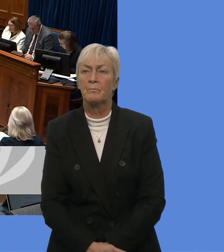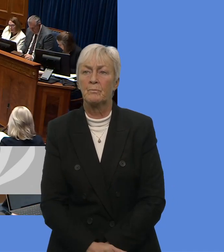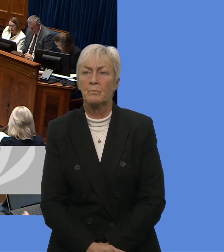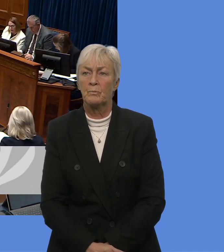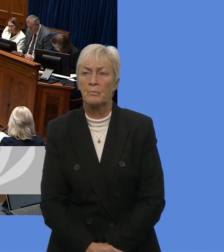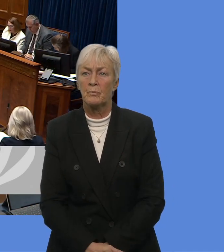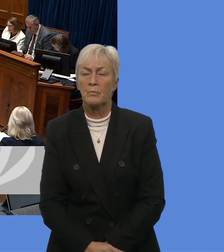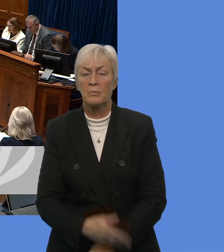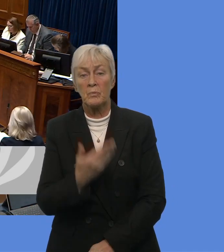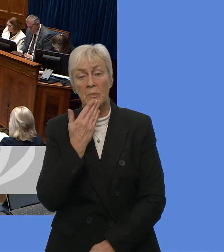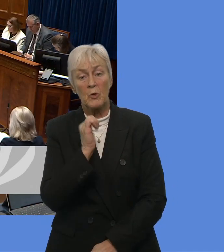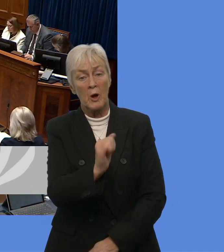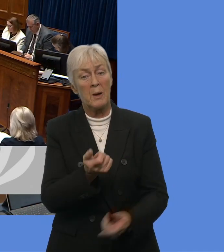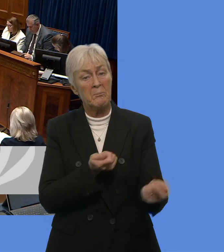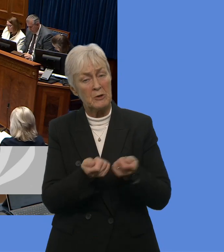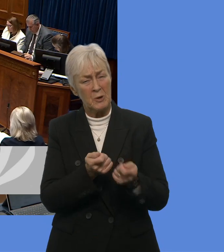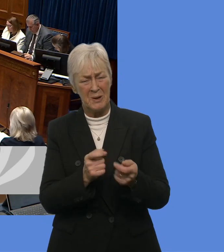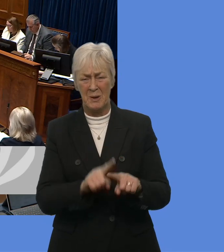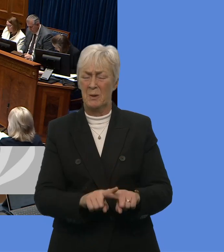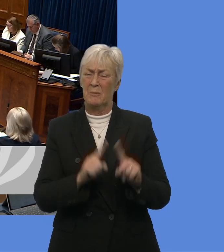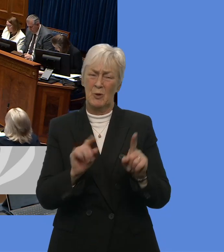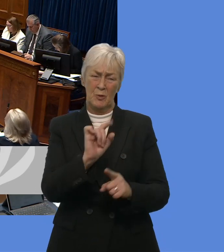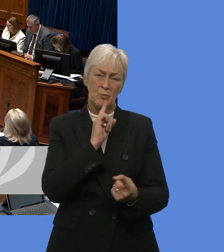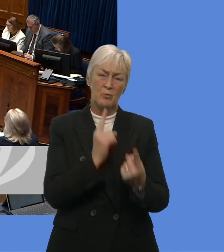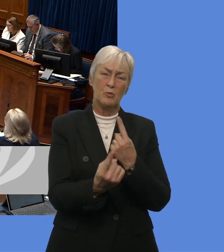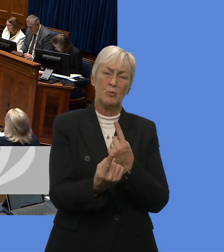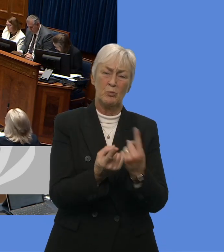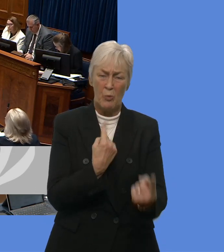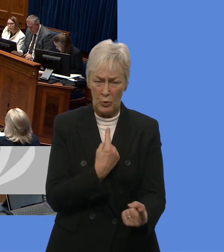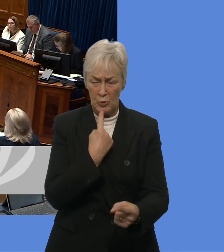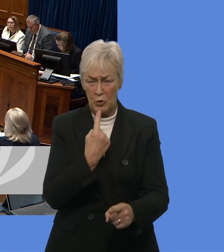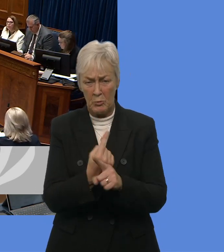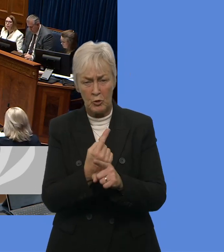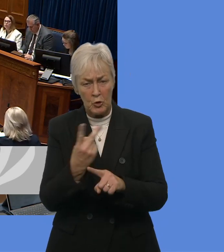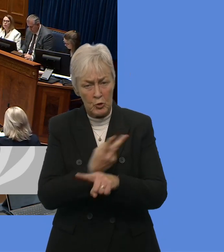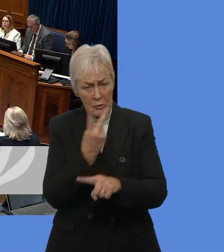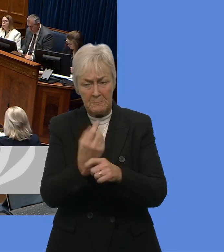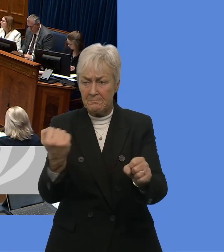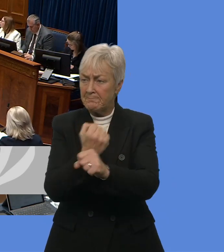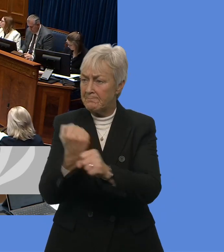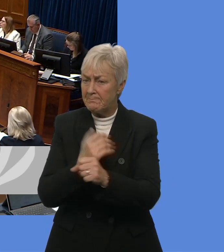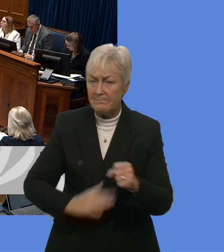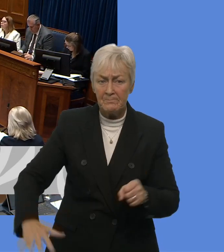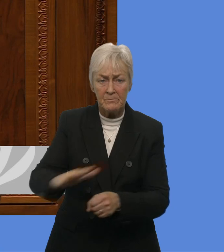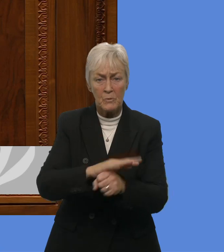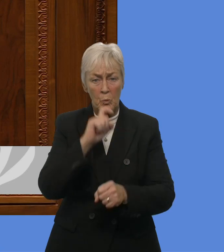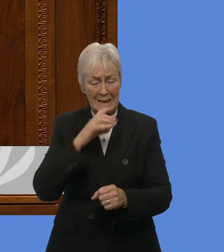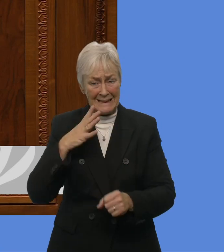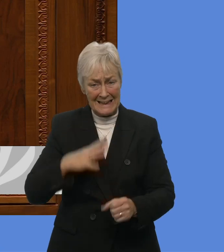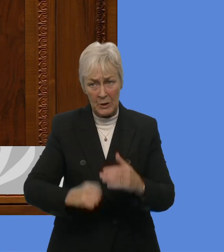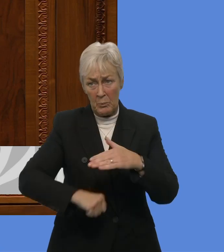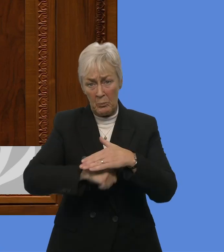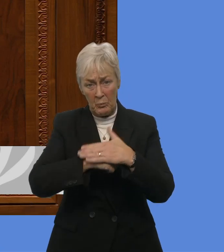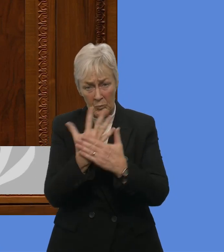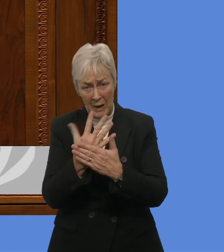thank the Minister for her answers, but just can the Minister respond in terms of regeneration of the site? Will there be a need to improve the road